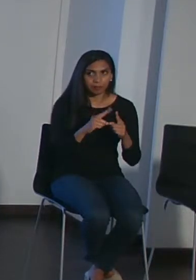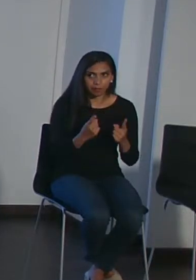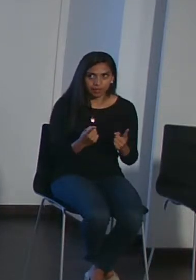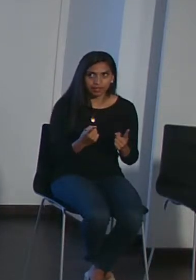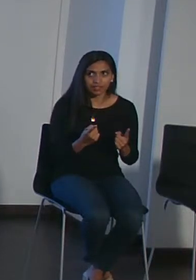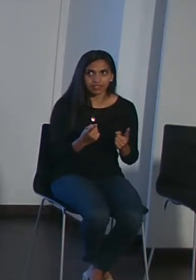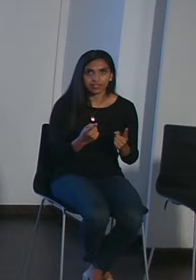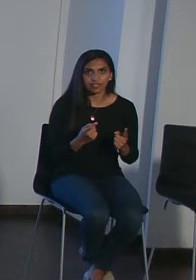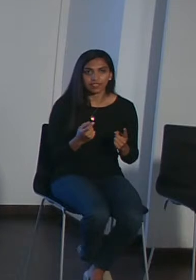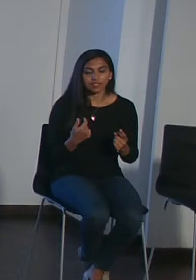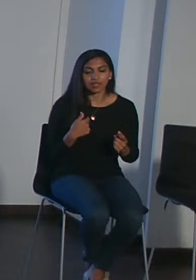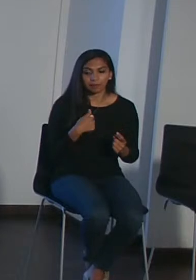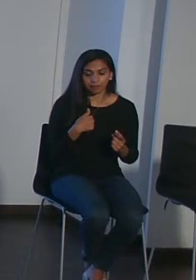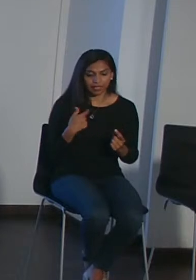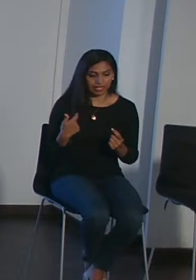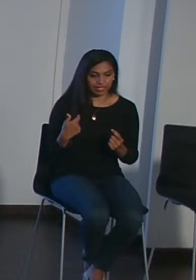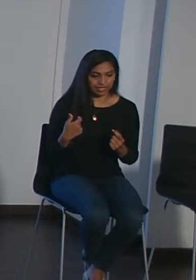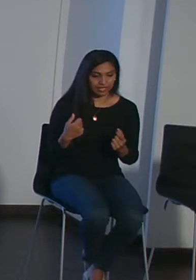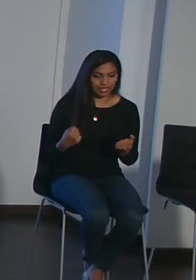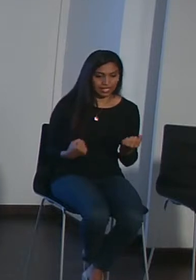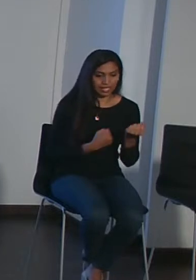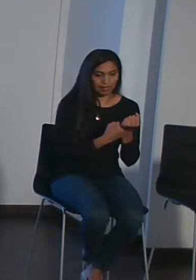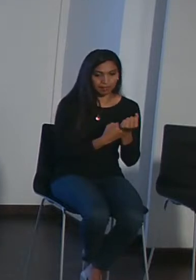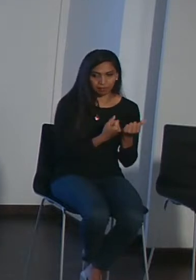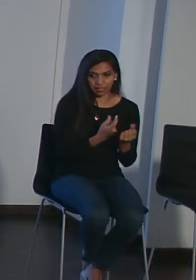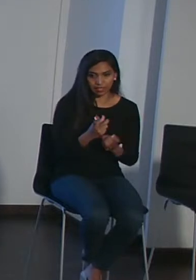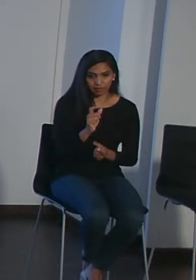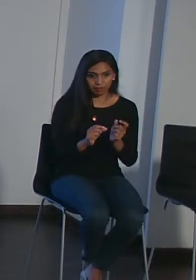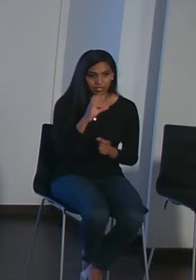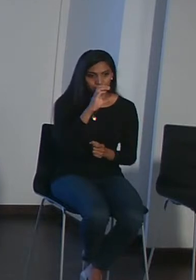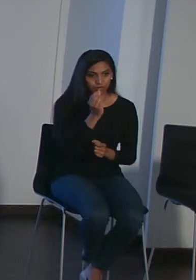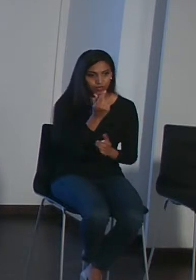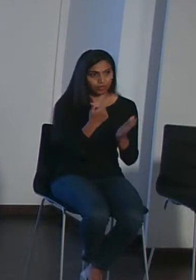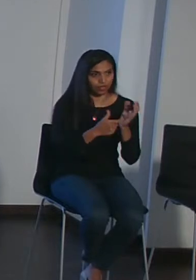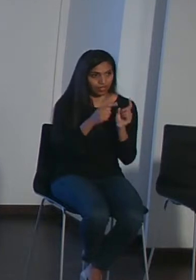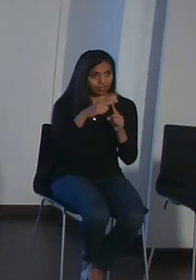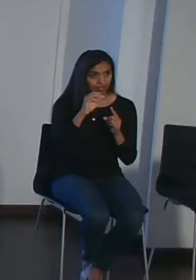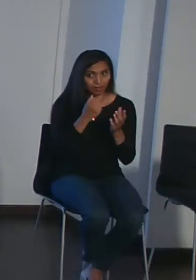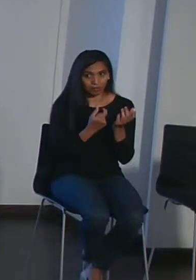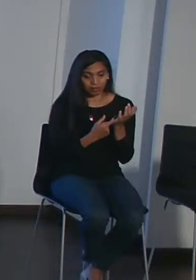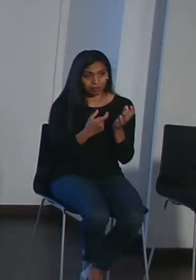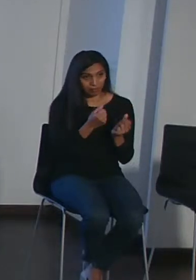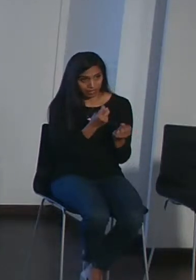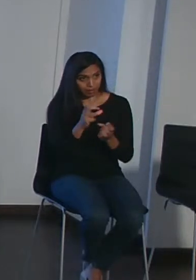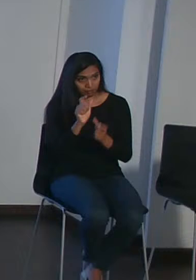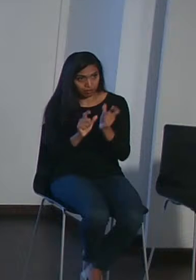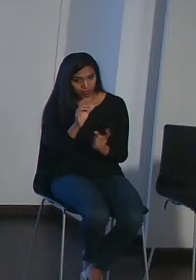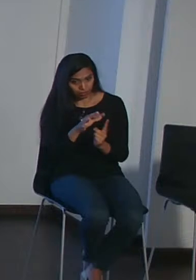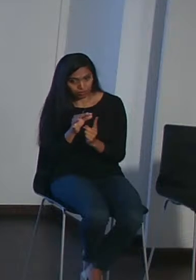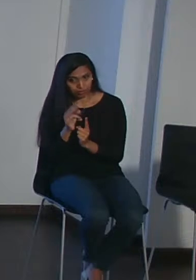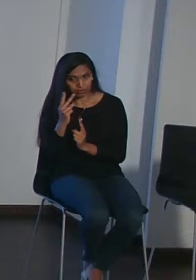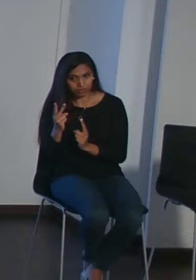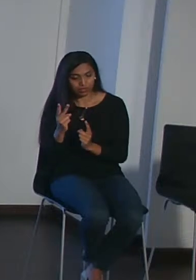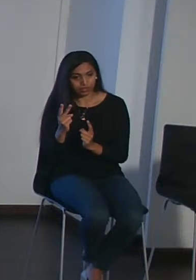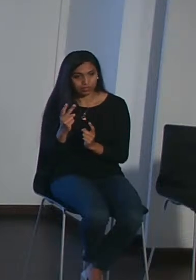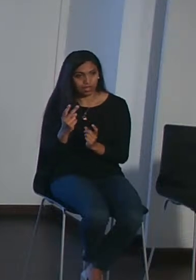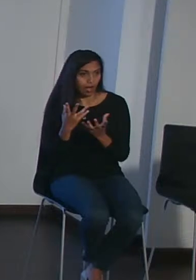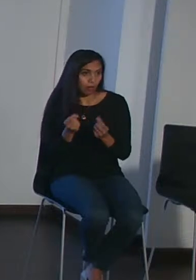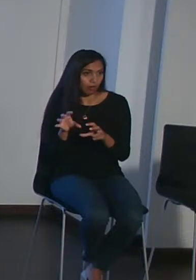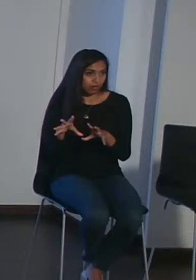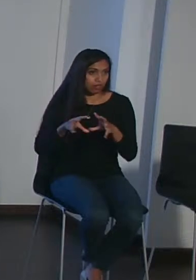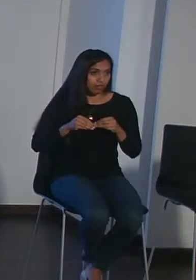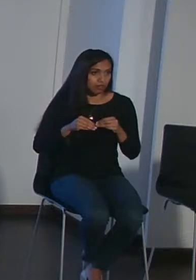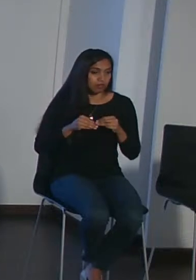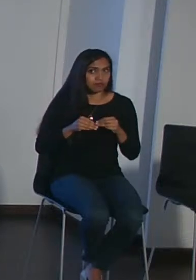been approached by people who have basically curated the whole program for me and ask, oh, can we